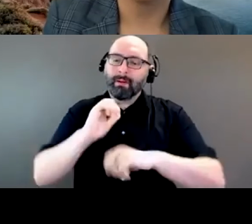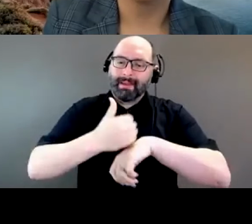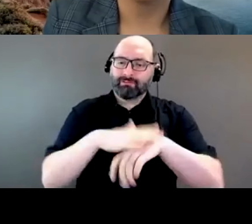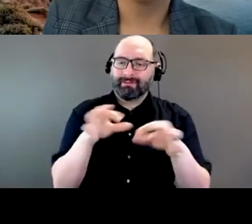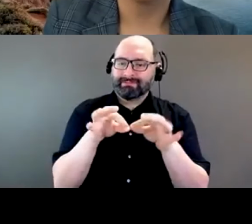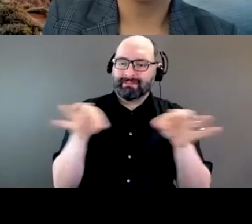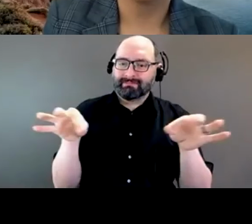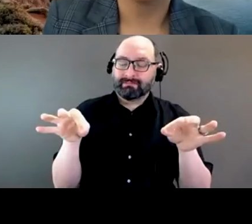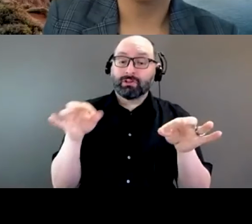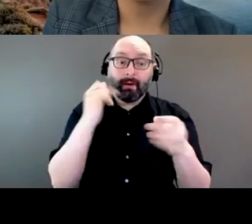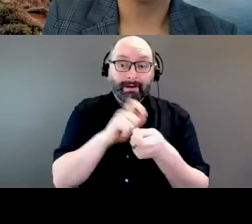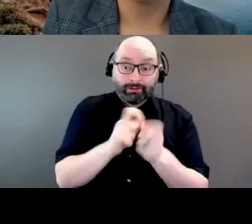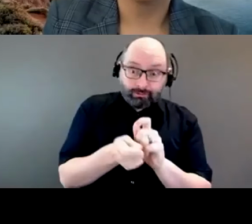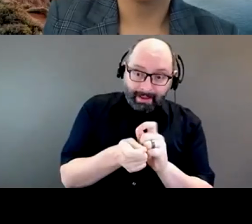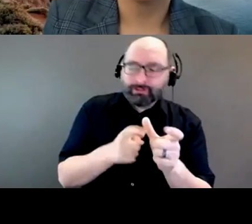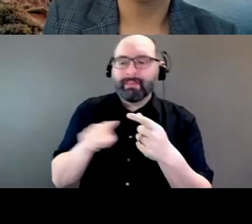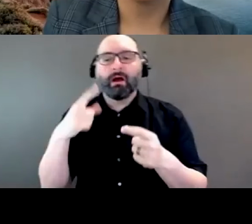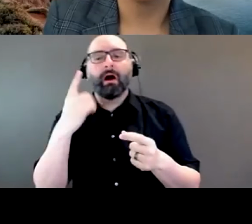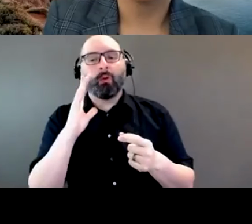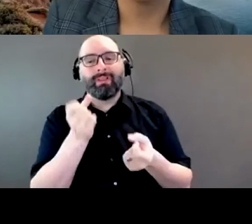to understand what we're saying.